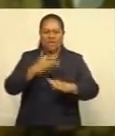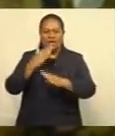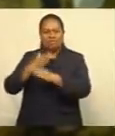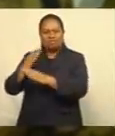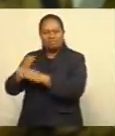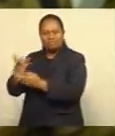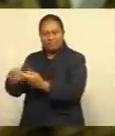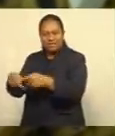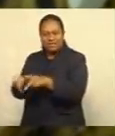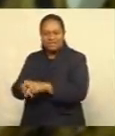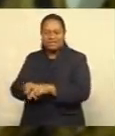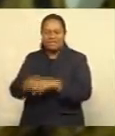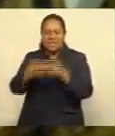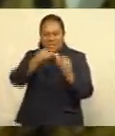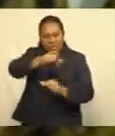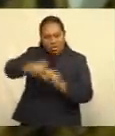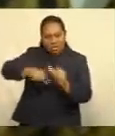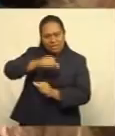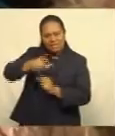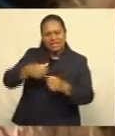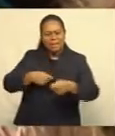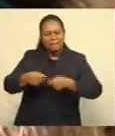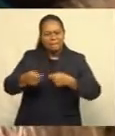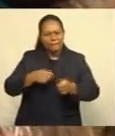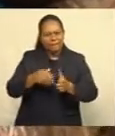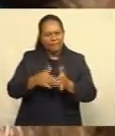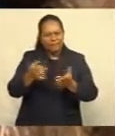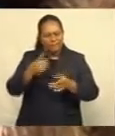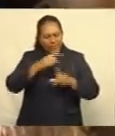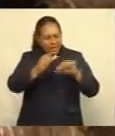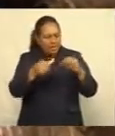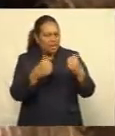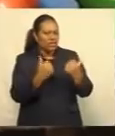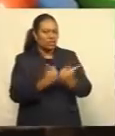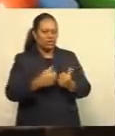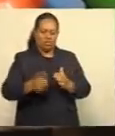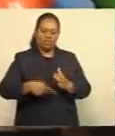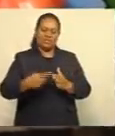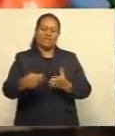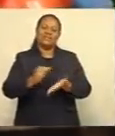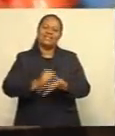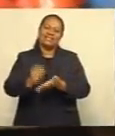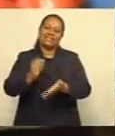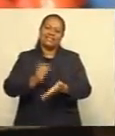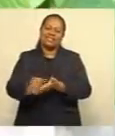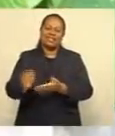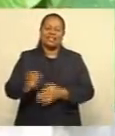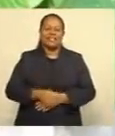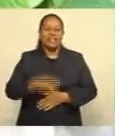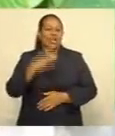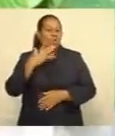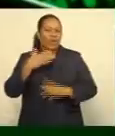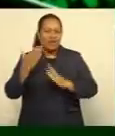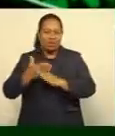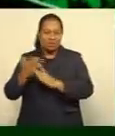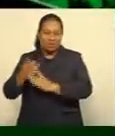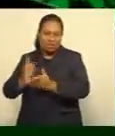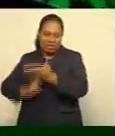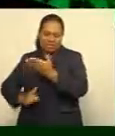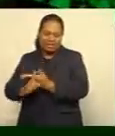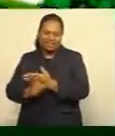Vendors Association President Philomena O'Neill agreed that they would continue to sell at pre-lockdown prices.